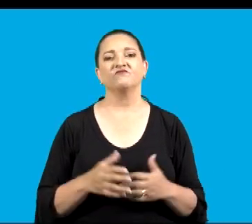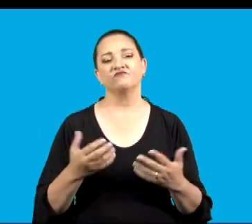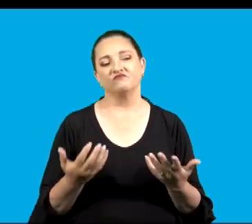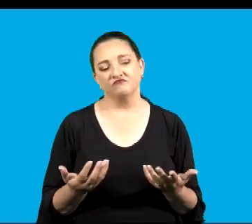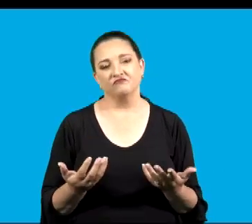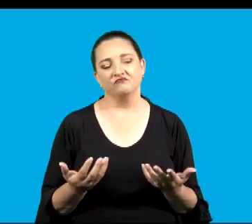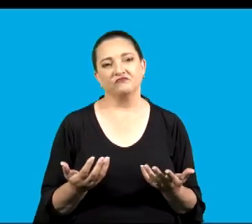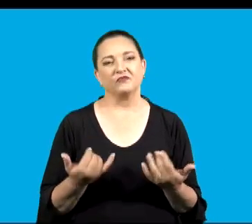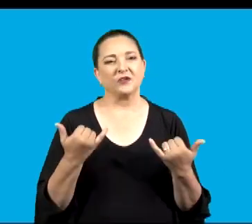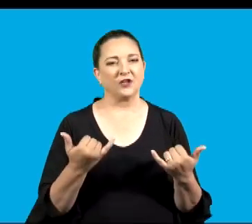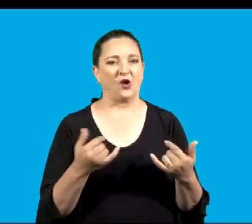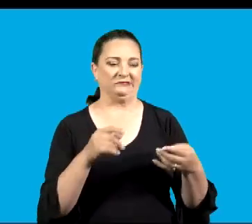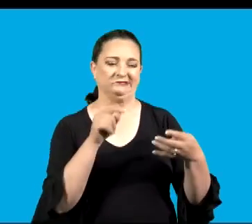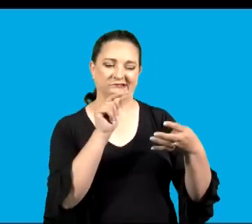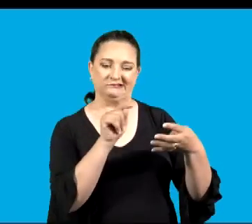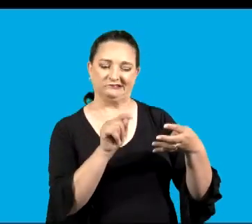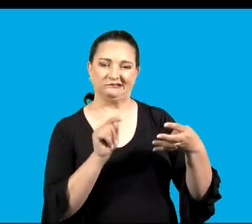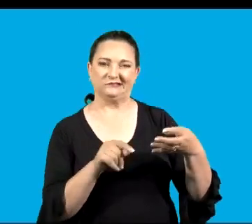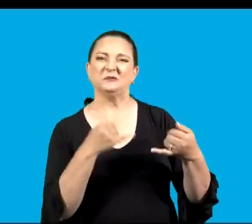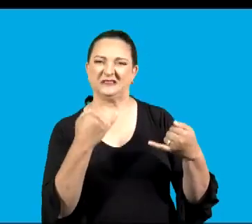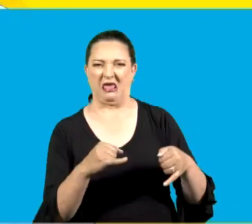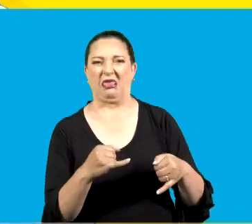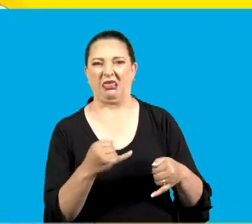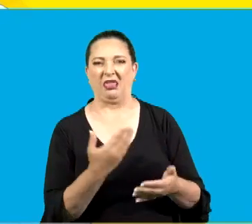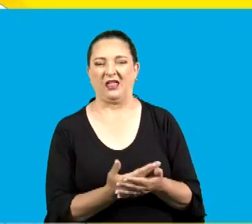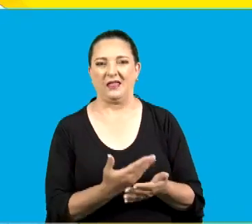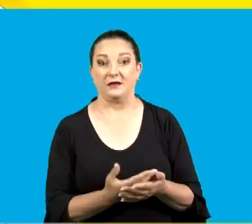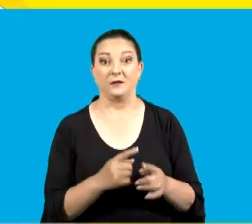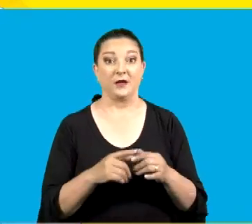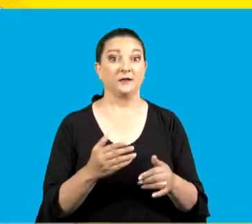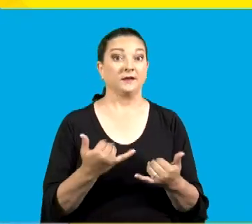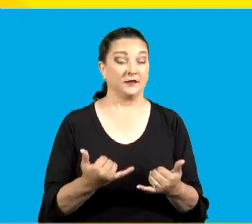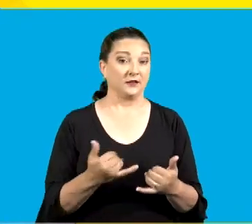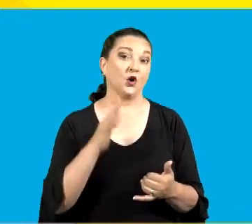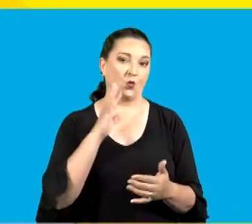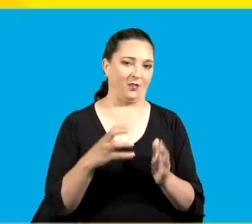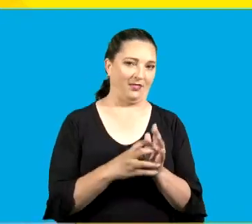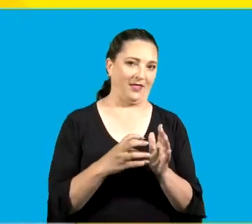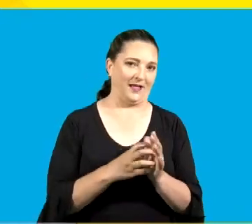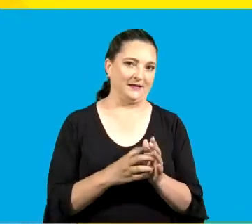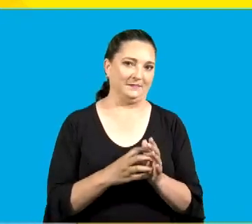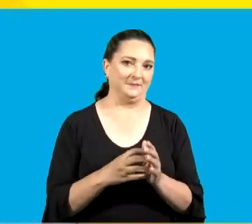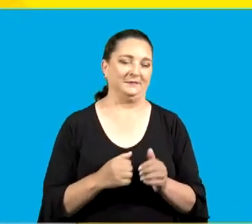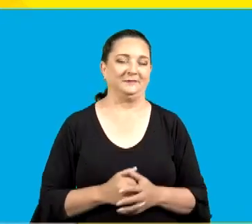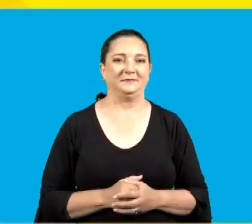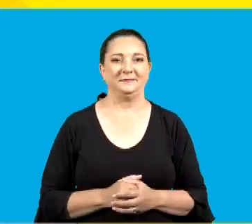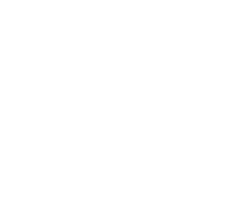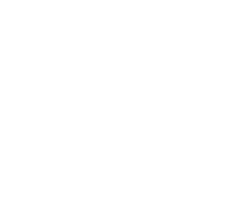Here are some critical common errors. Dear learners, we will go for an ad break and I'll see you